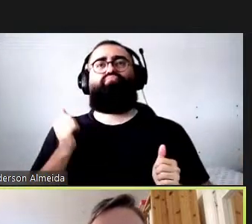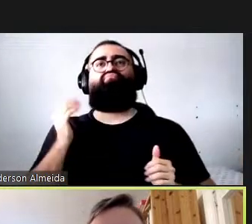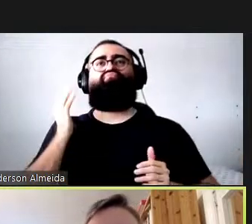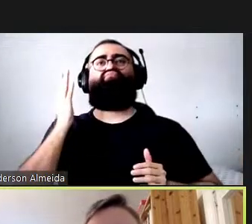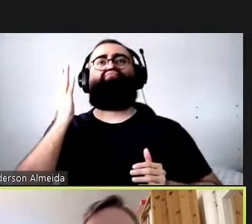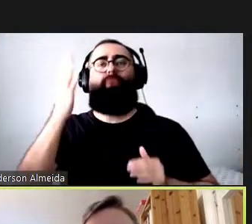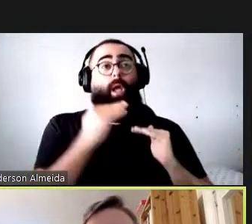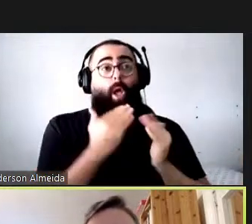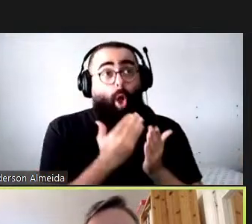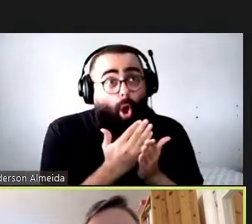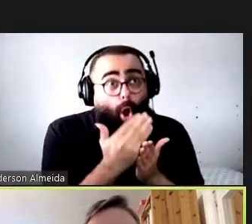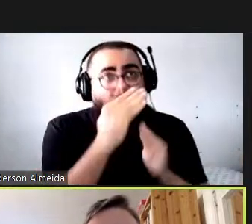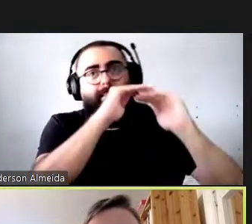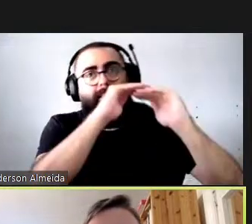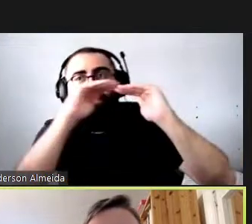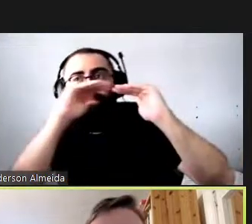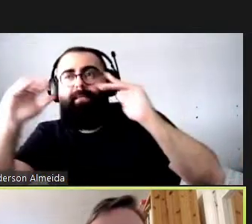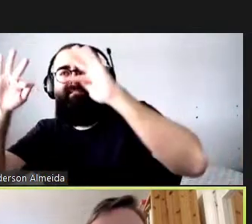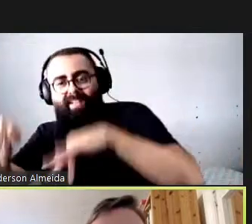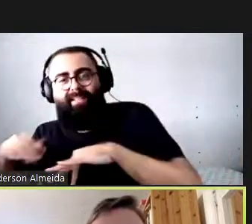movement.